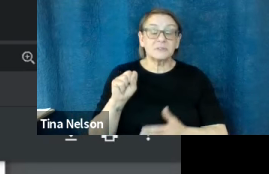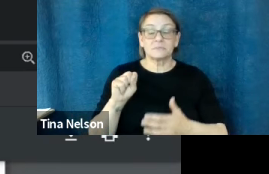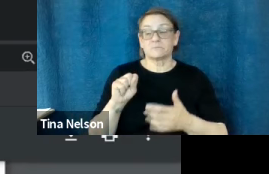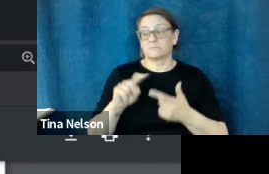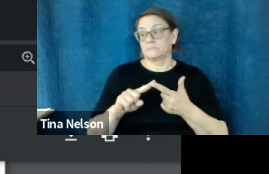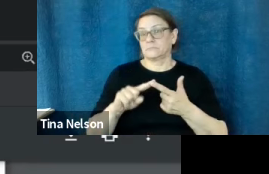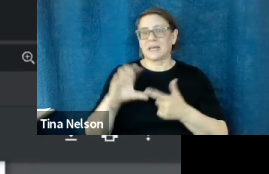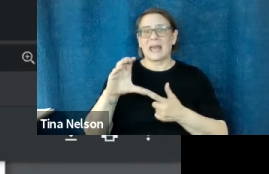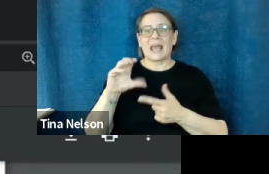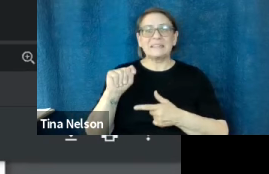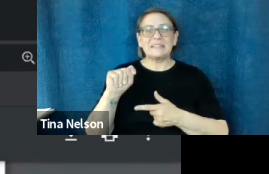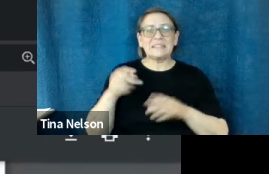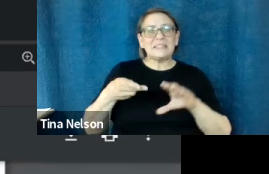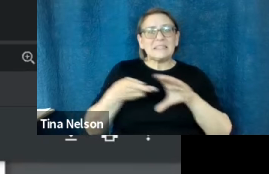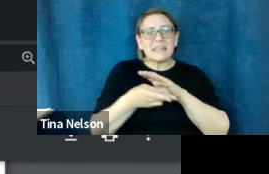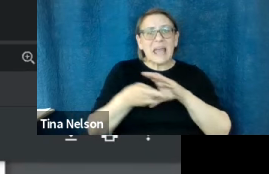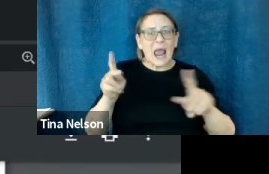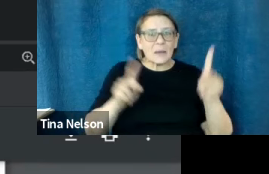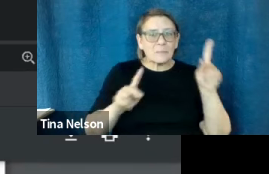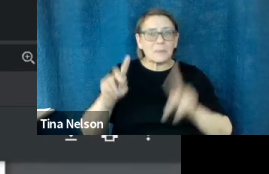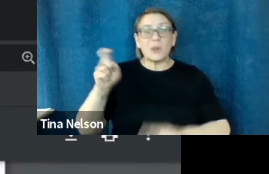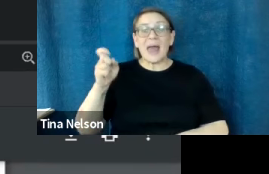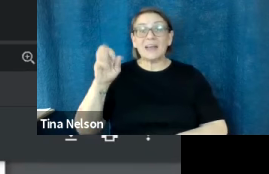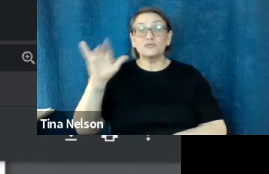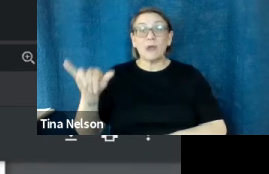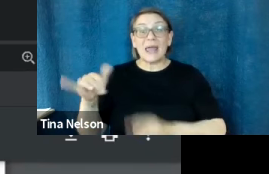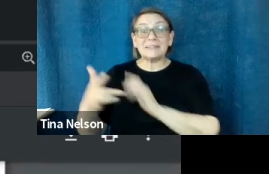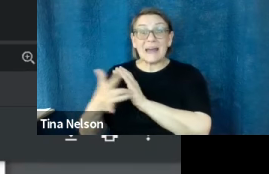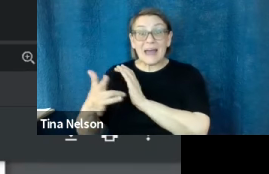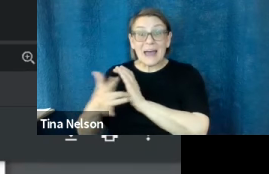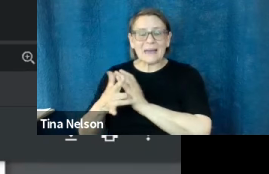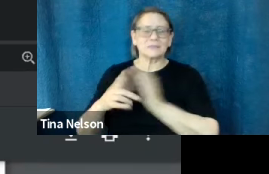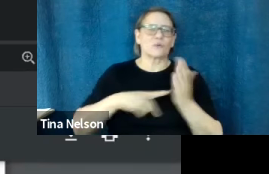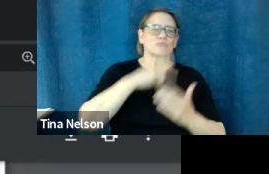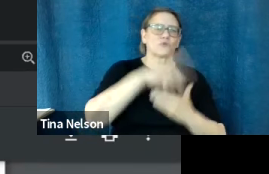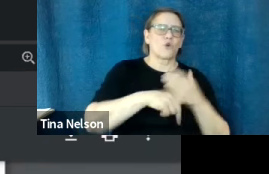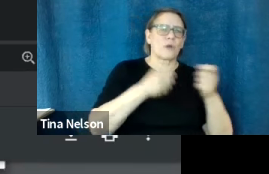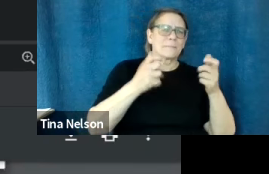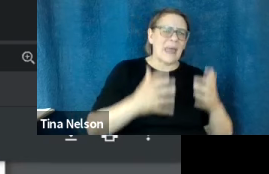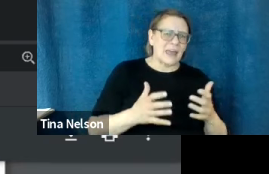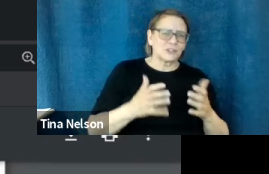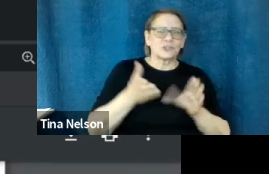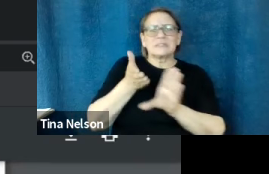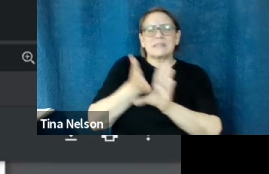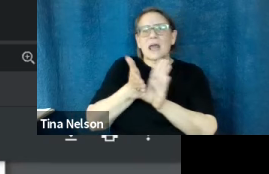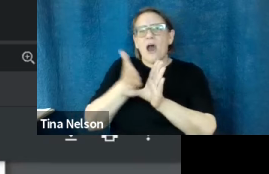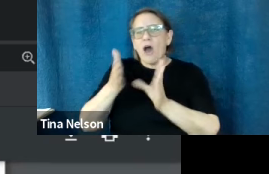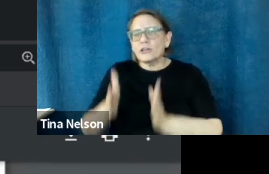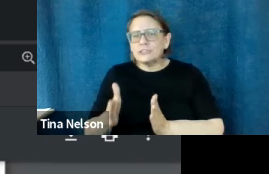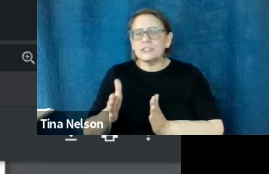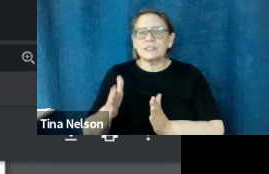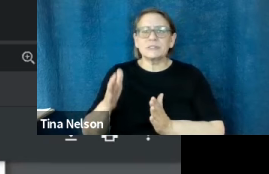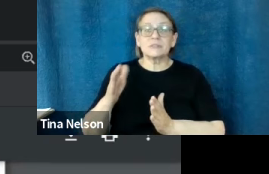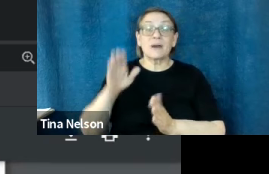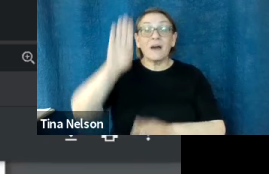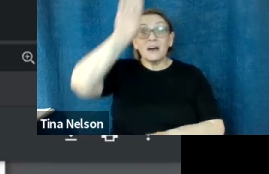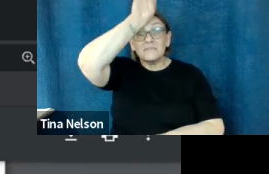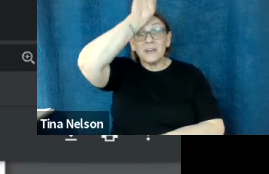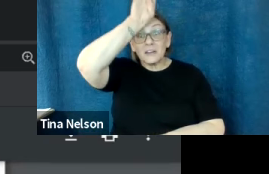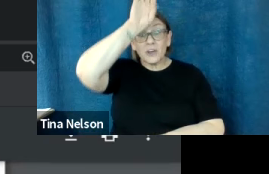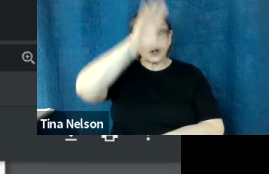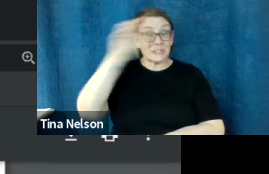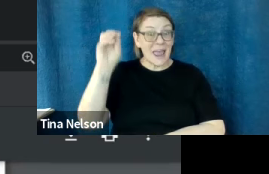cat scan, x-ray technologists, um, program managers, psychologists, um, firefighters and